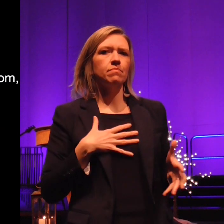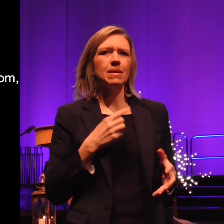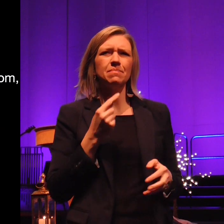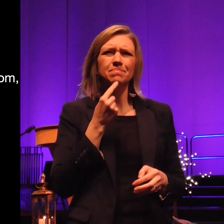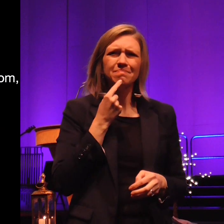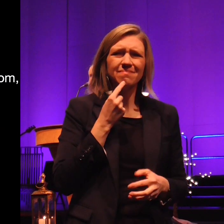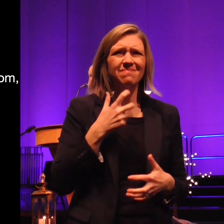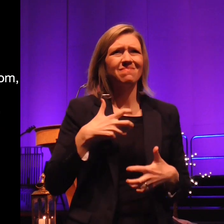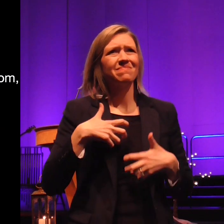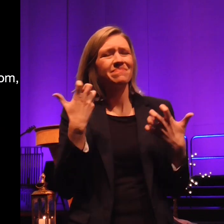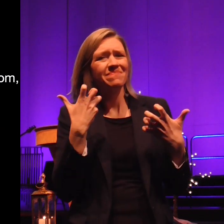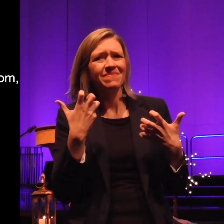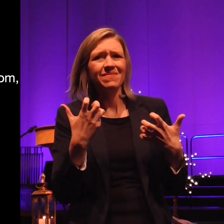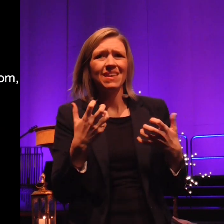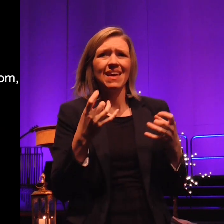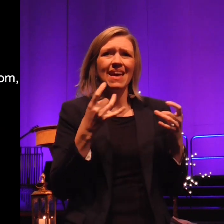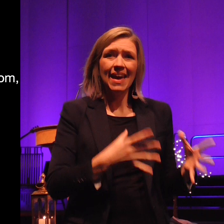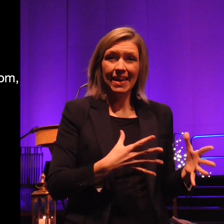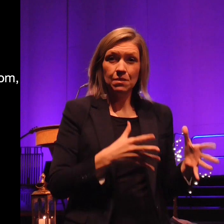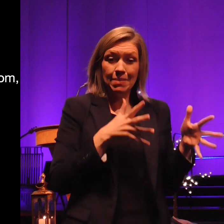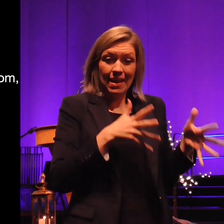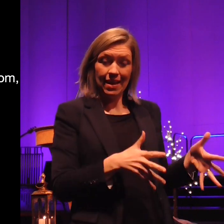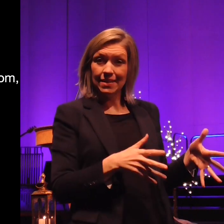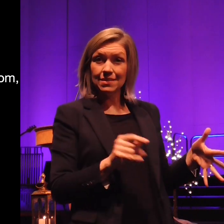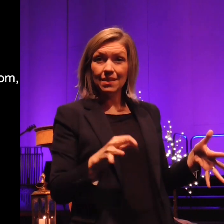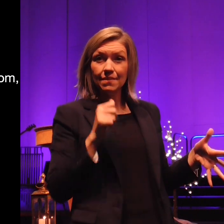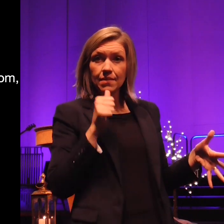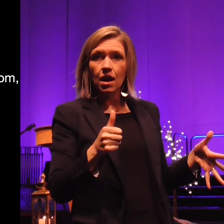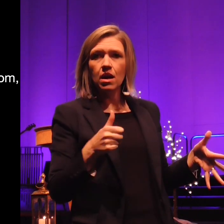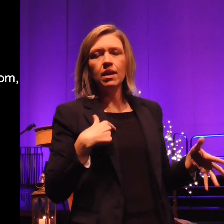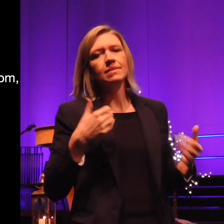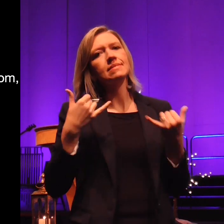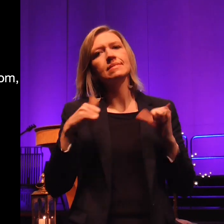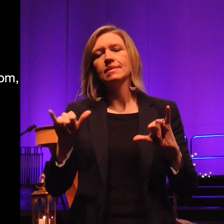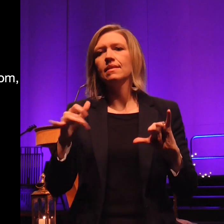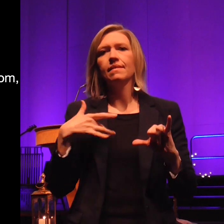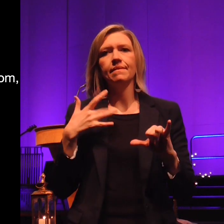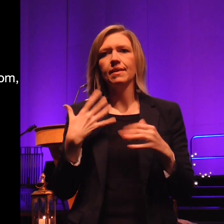hatred behind, I'd still be in prison.